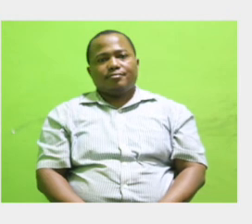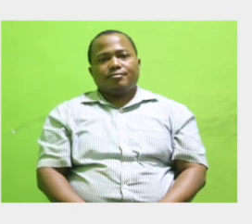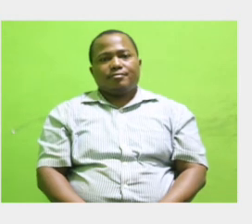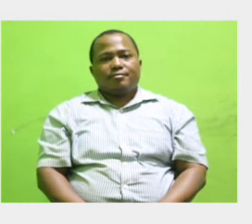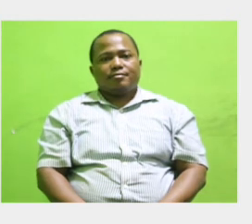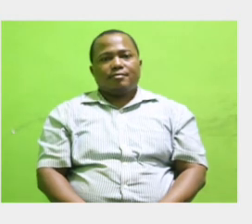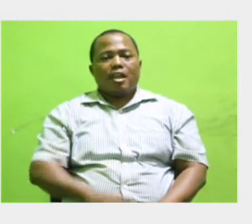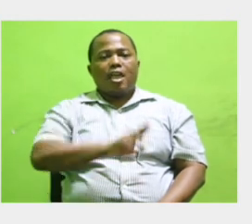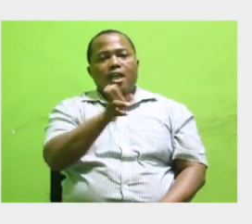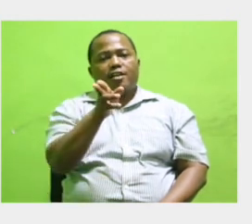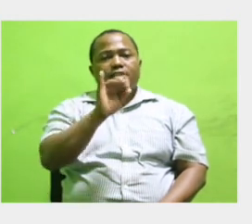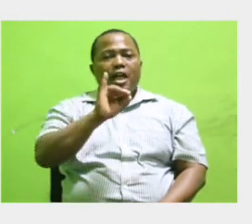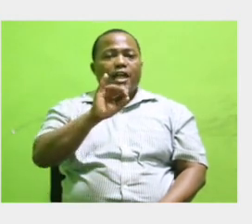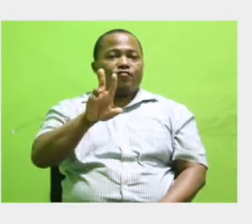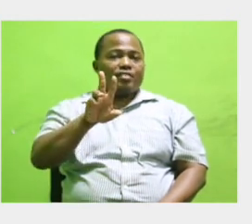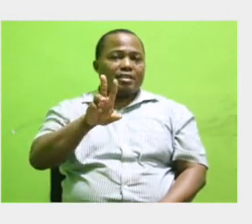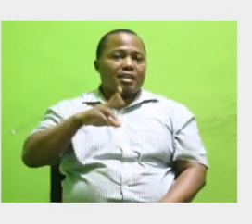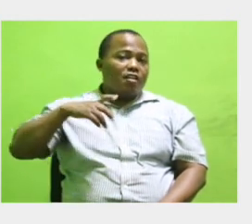Well,